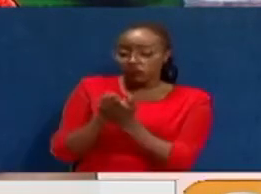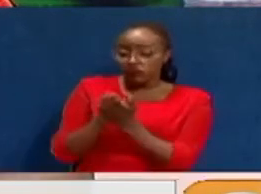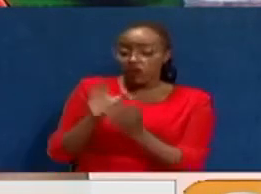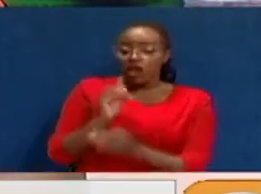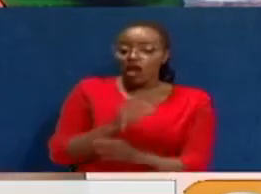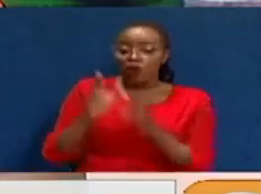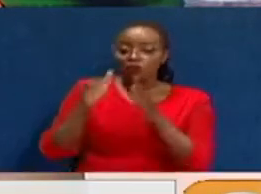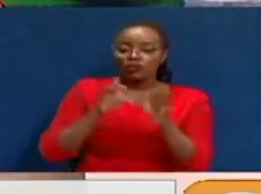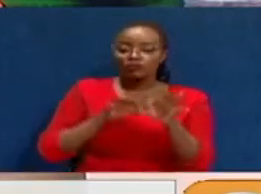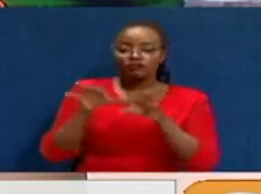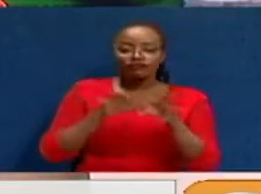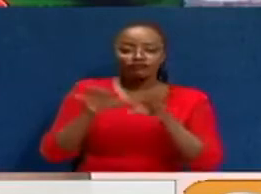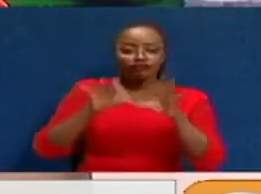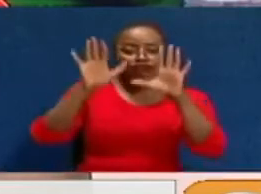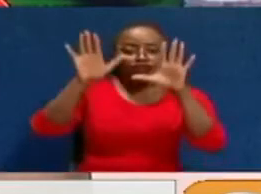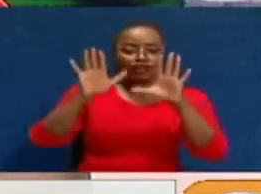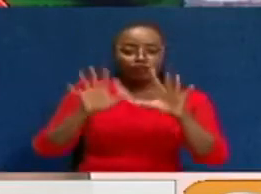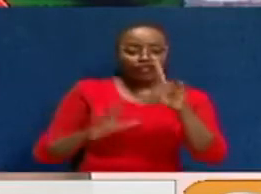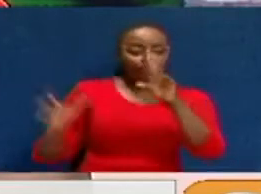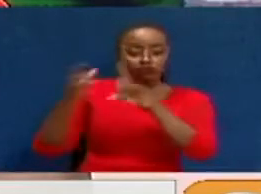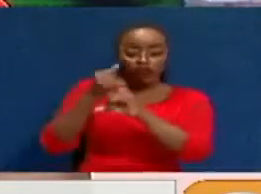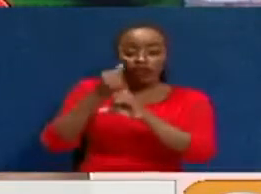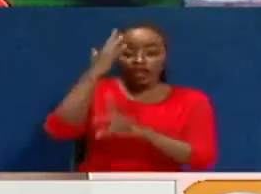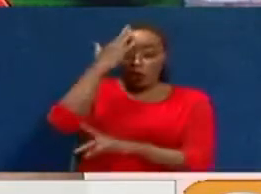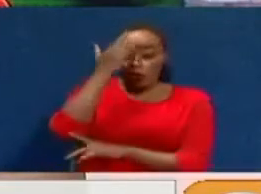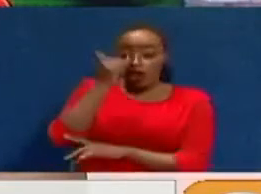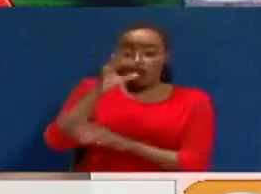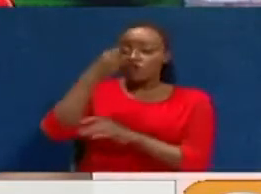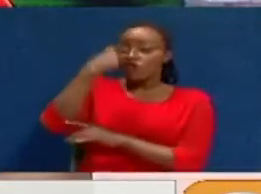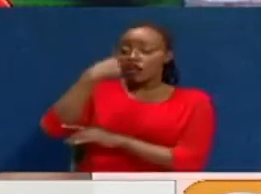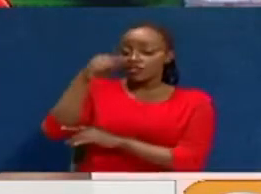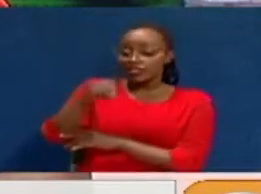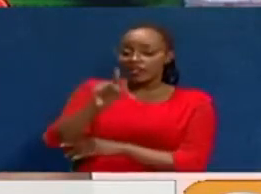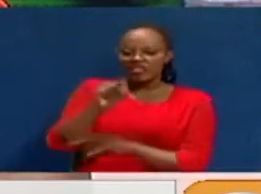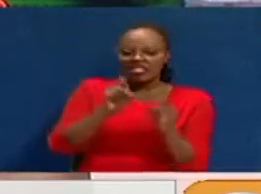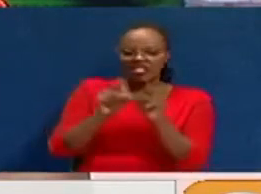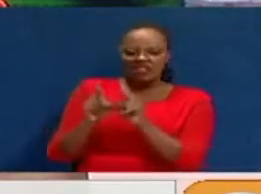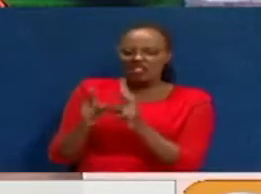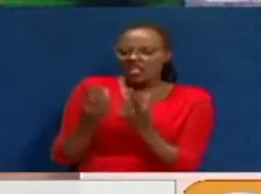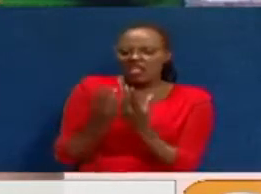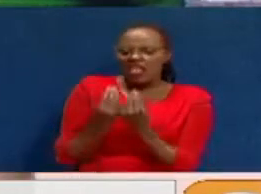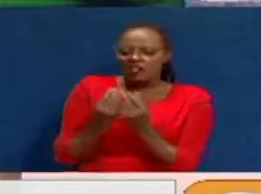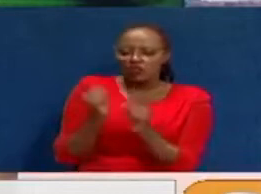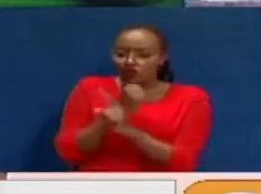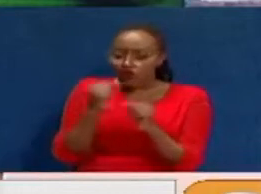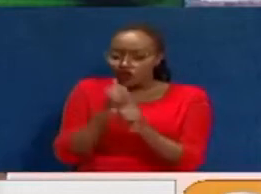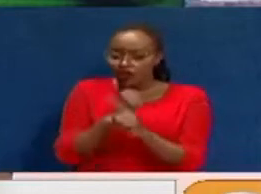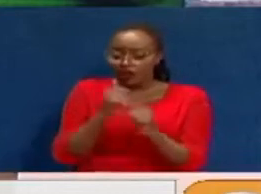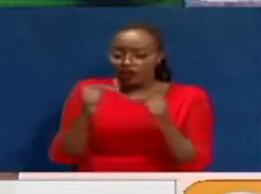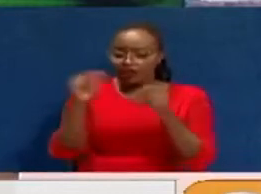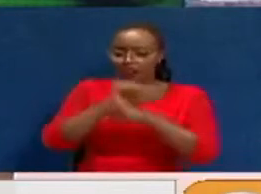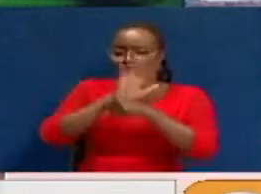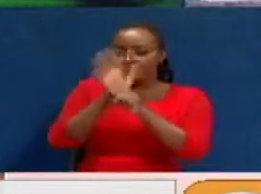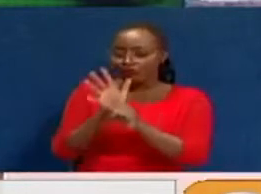Dorcas Wangira reports on this significant milestone and why the vaccine itself is not a silver bullet in the fight against